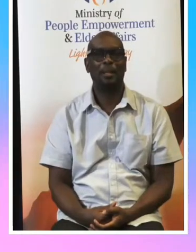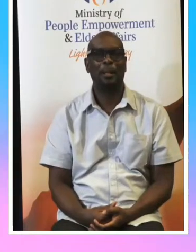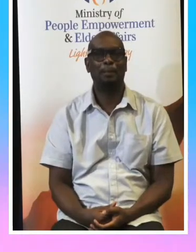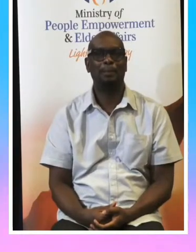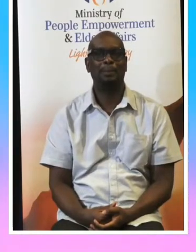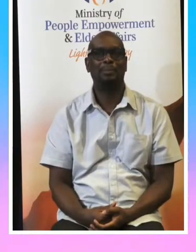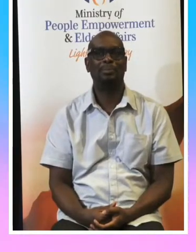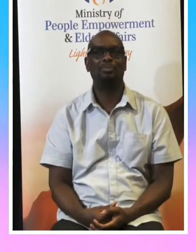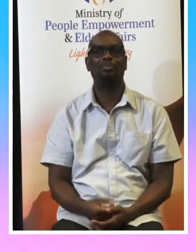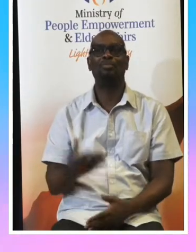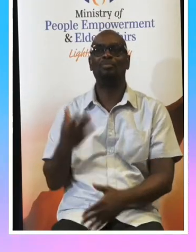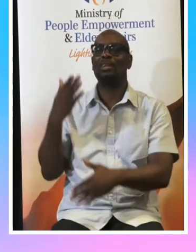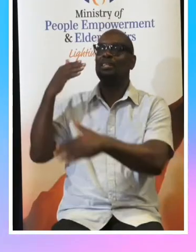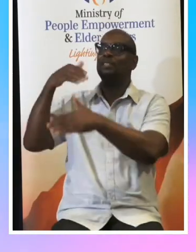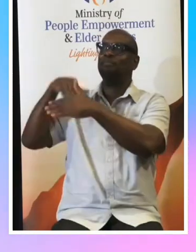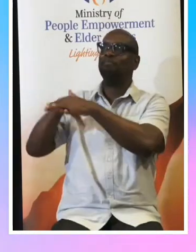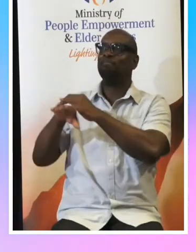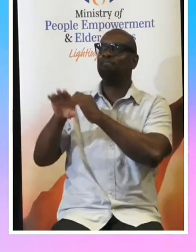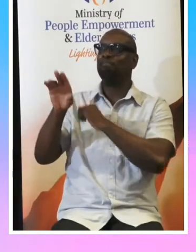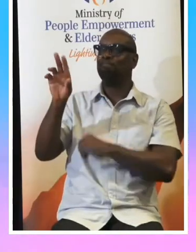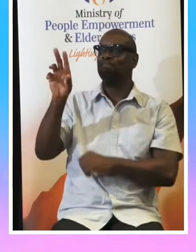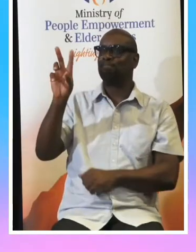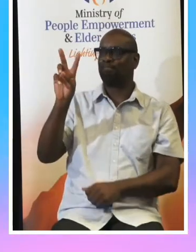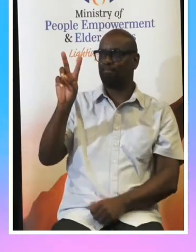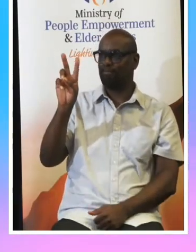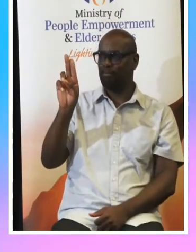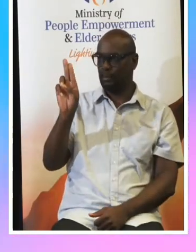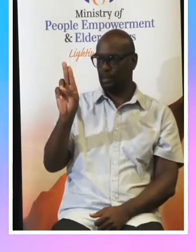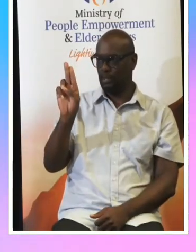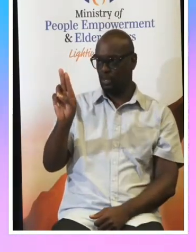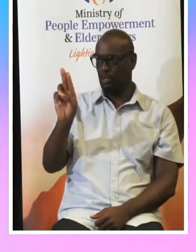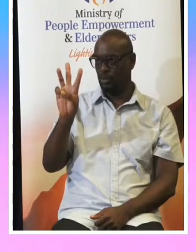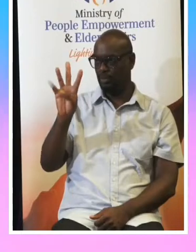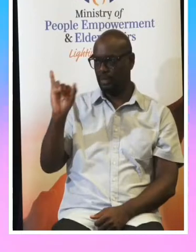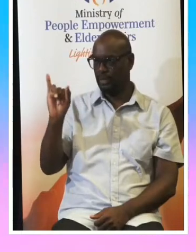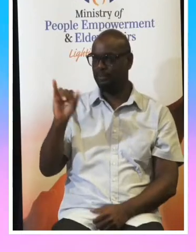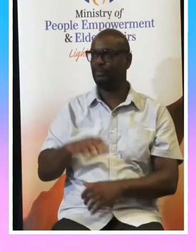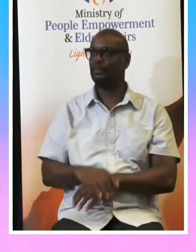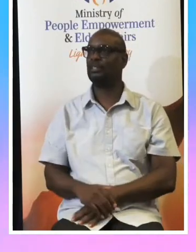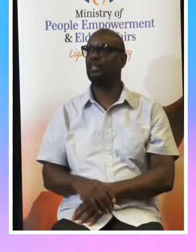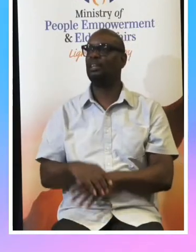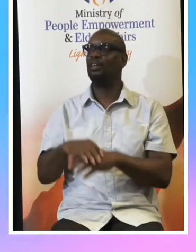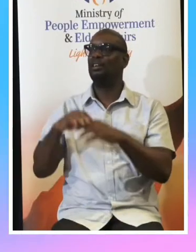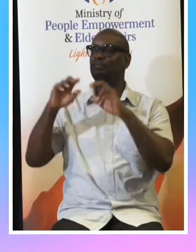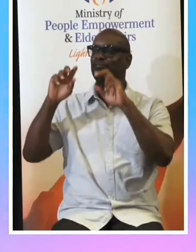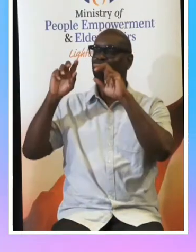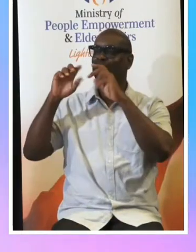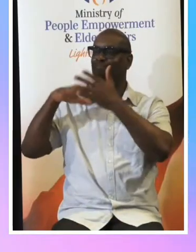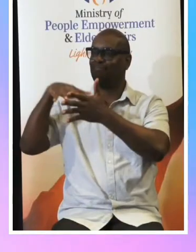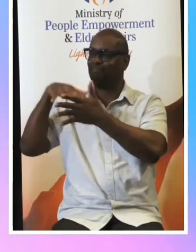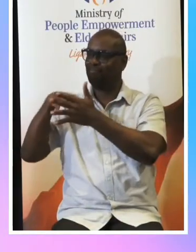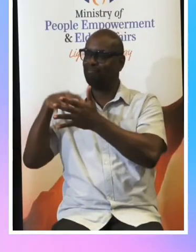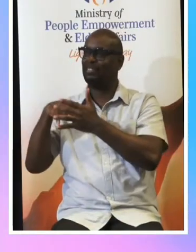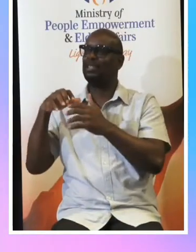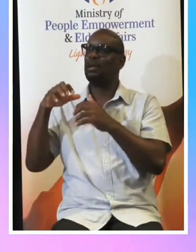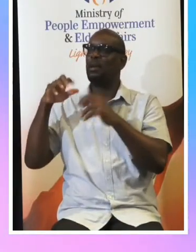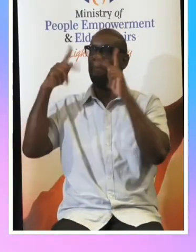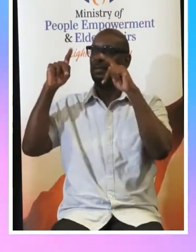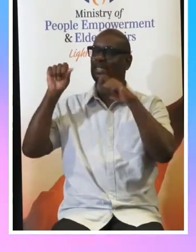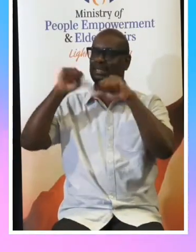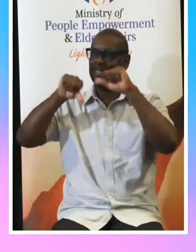I entered the University of the West Indies to pursue a degree in political science and law, and from day